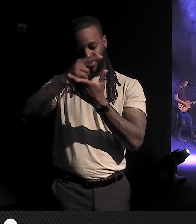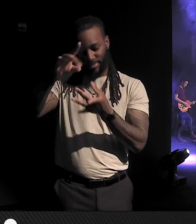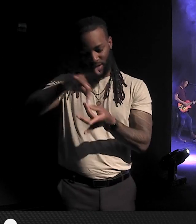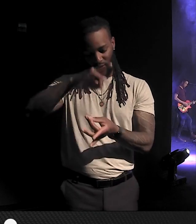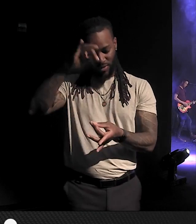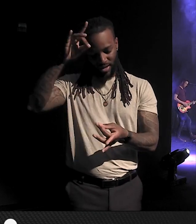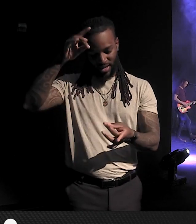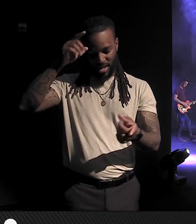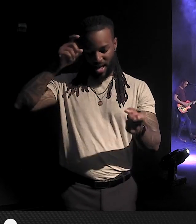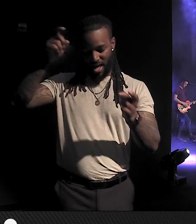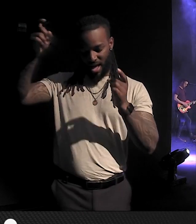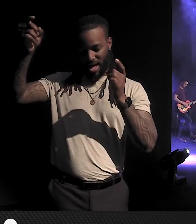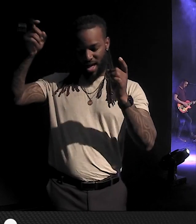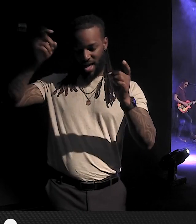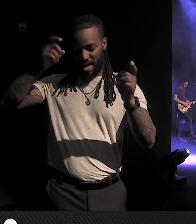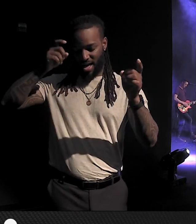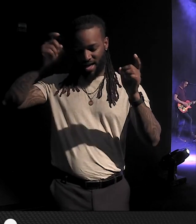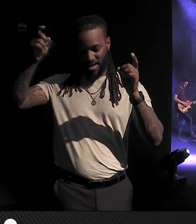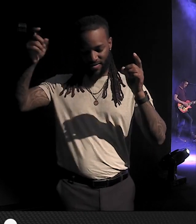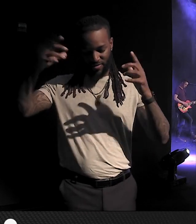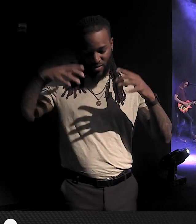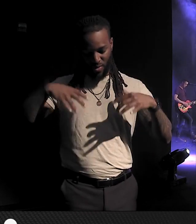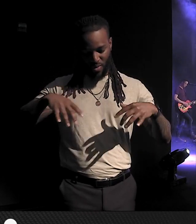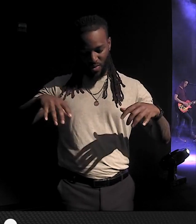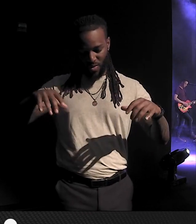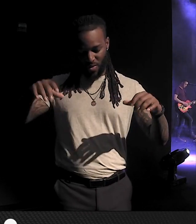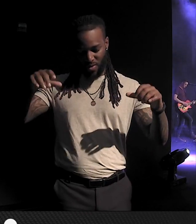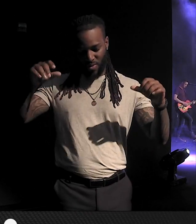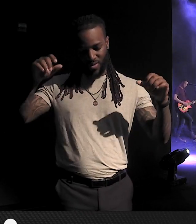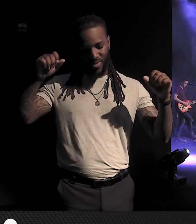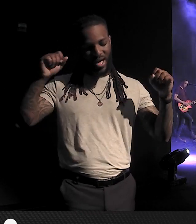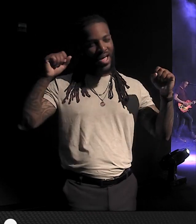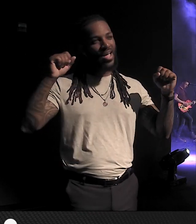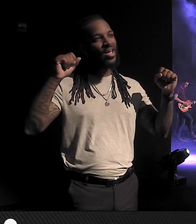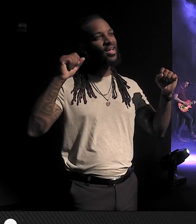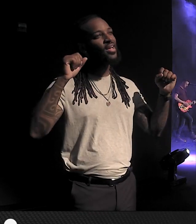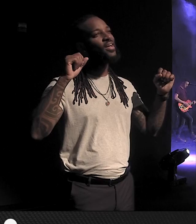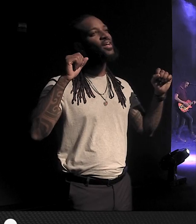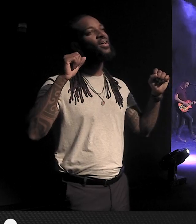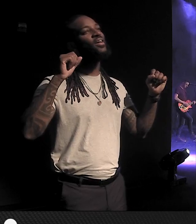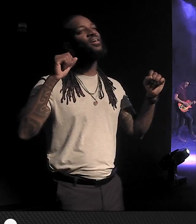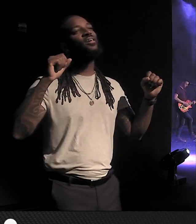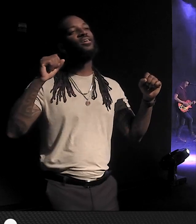Holy Spirit, have your way.